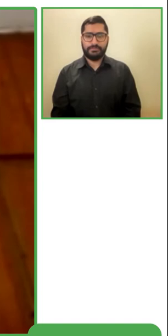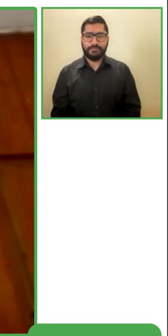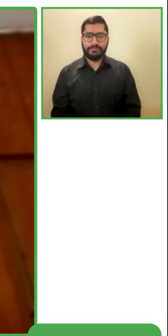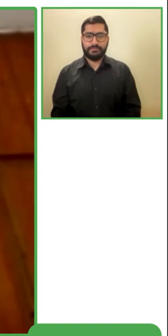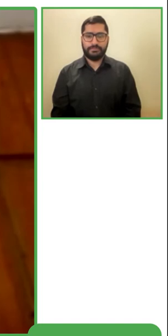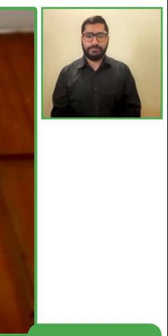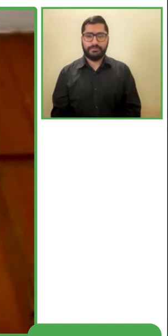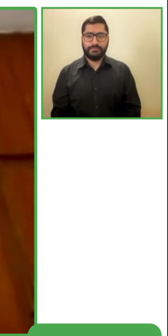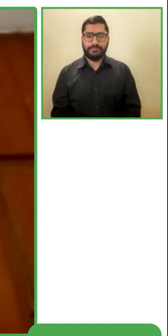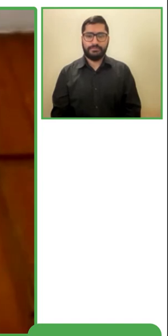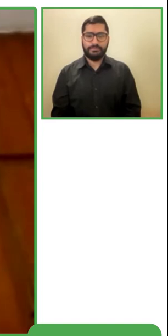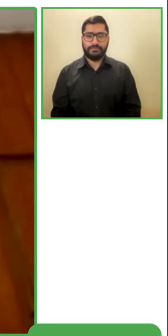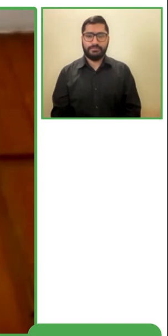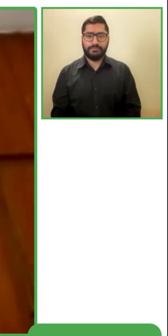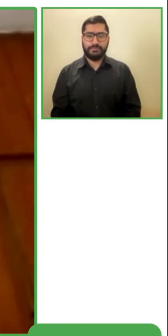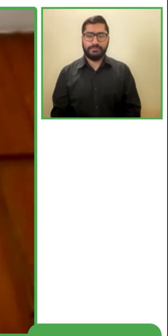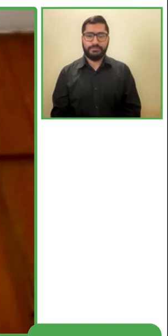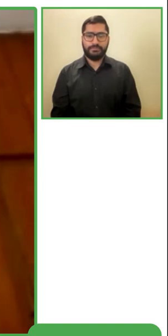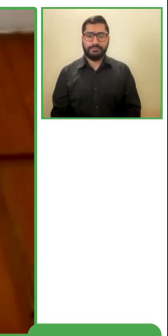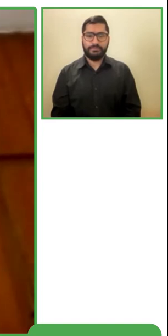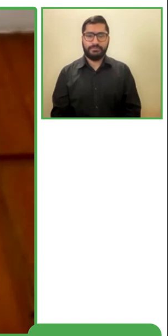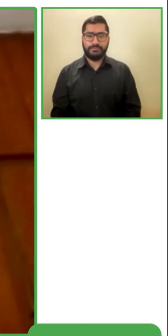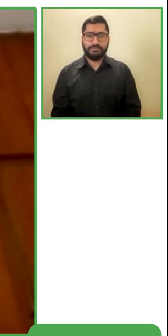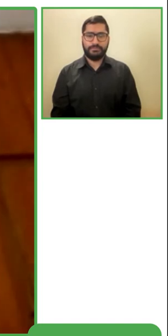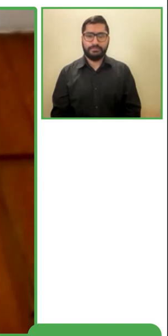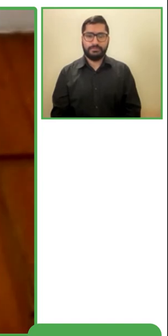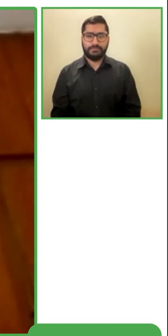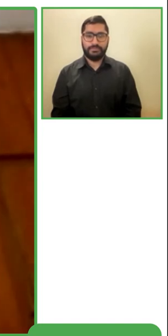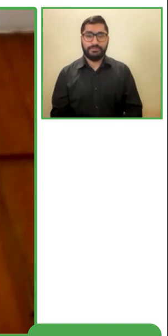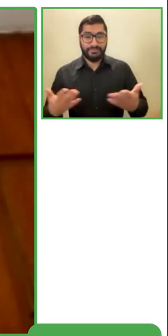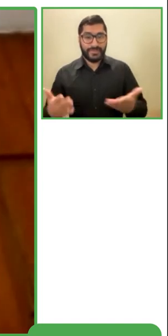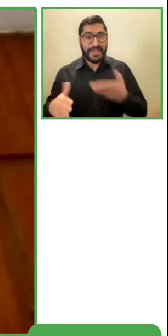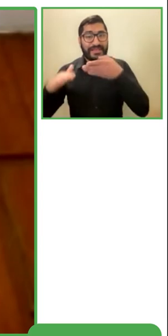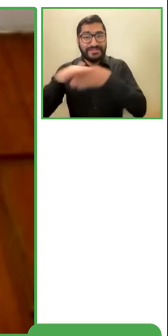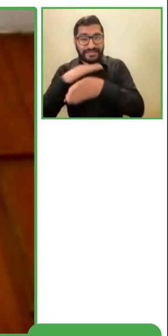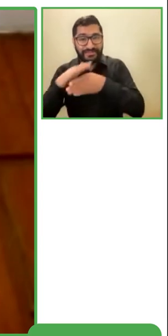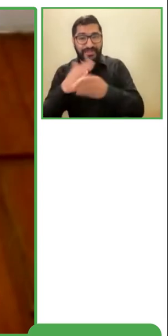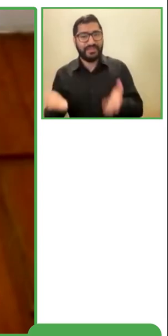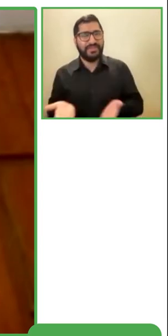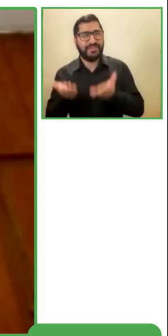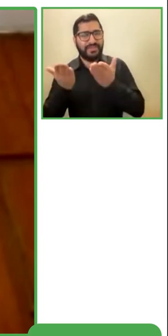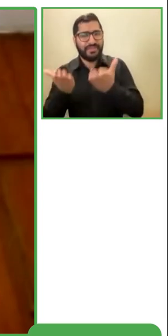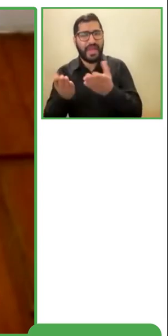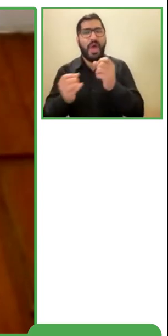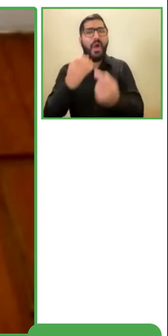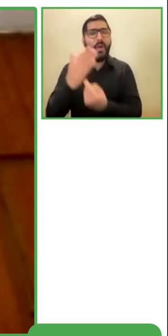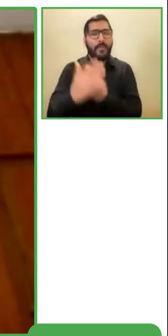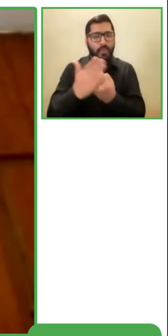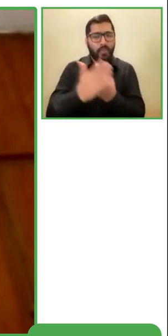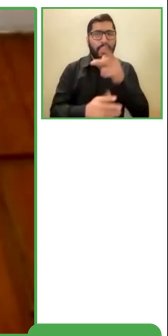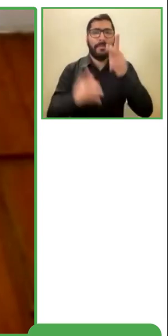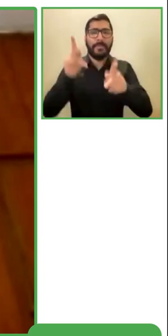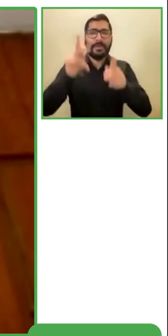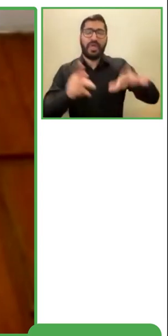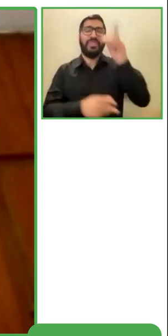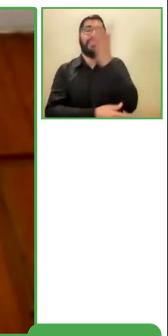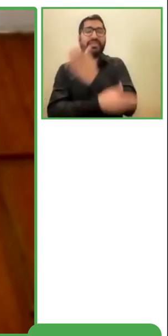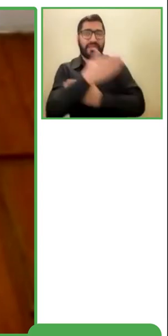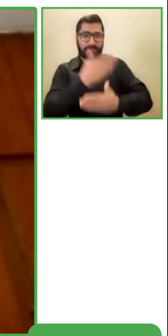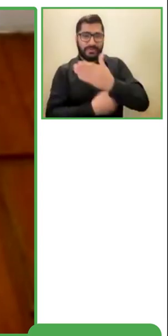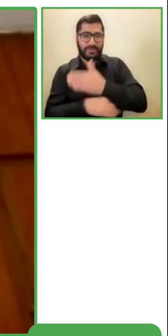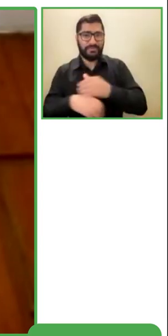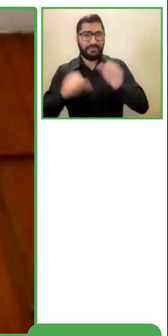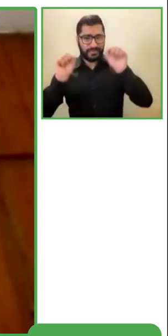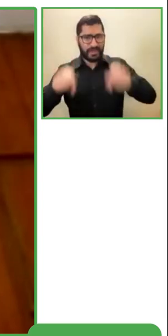Generating income and employment opportunities for persons with disabilities through bicycle training and rehabilitation services. This